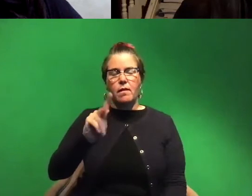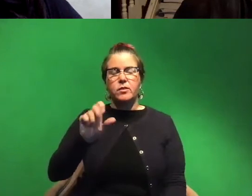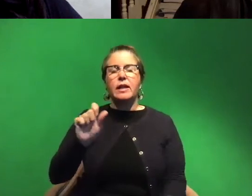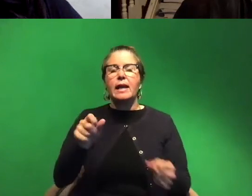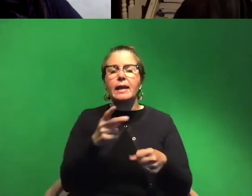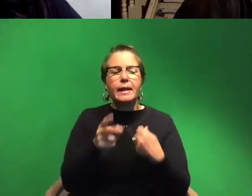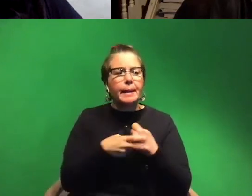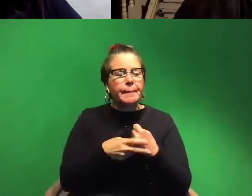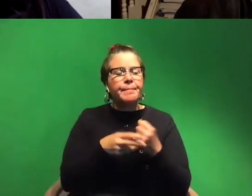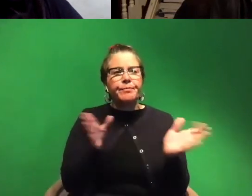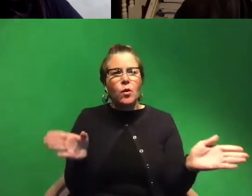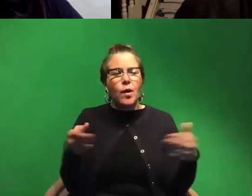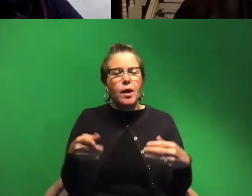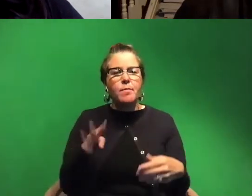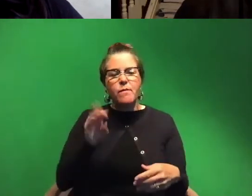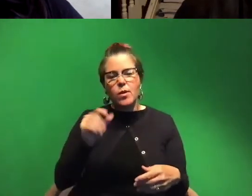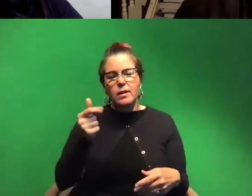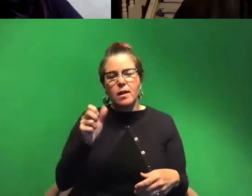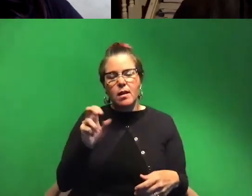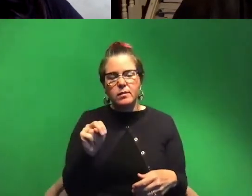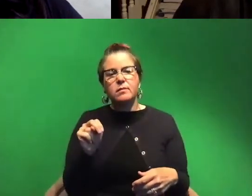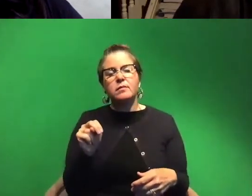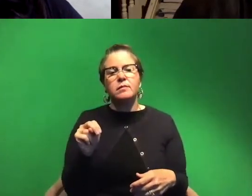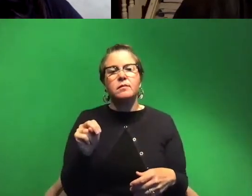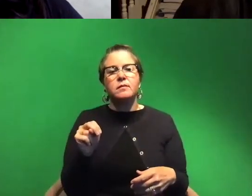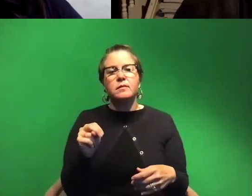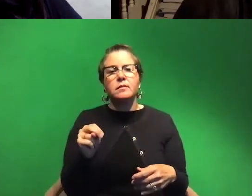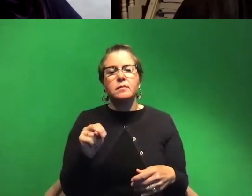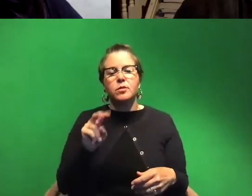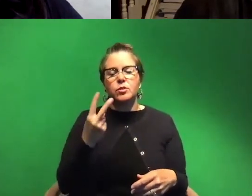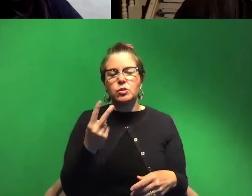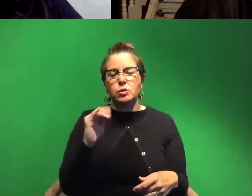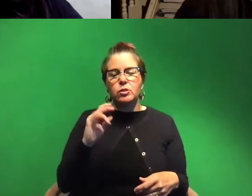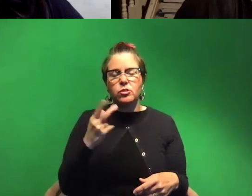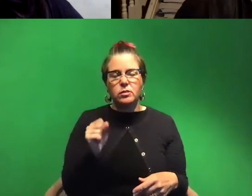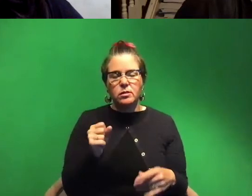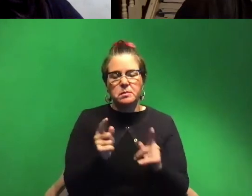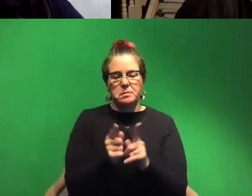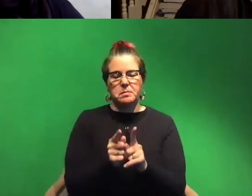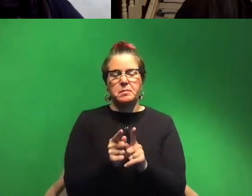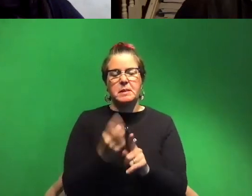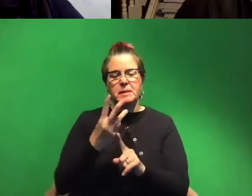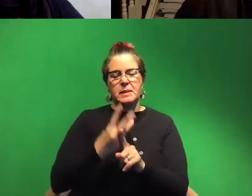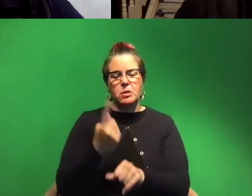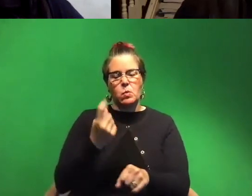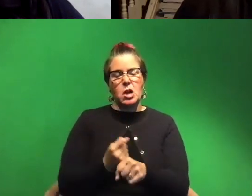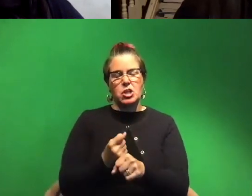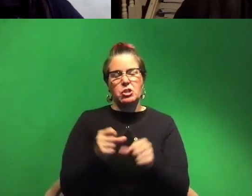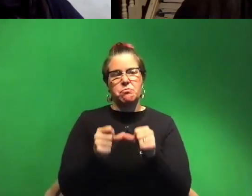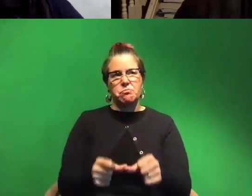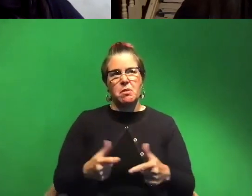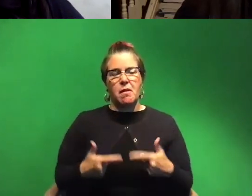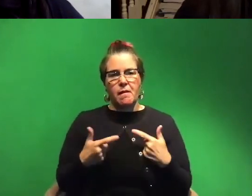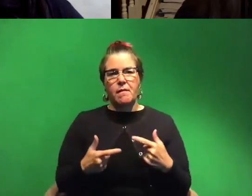about 40 gallons. They get to be about 2 inches. They live 6 months to a year or so. We've kept them as long